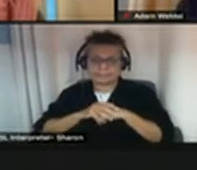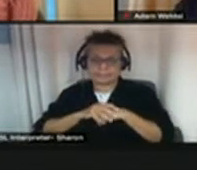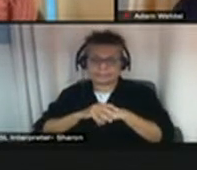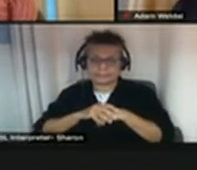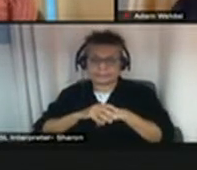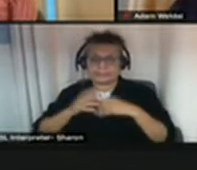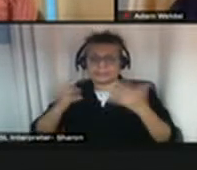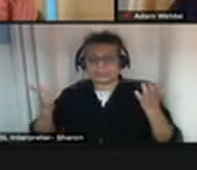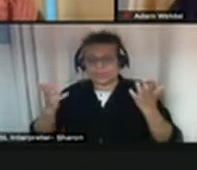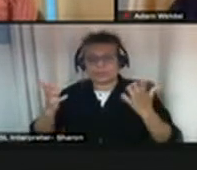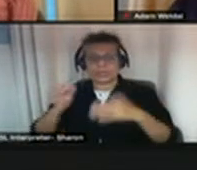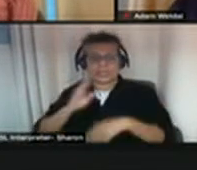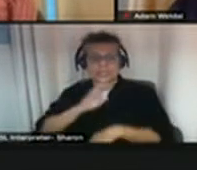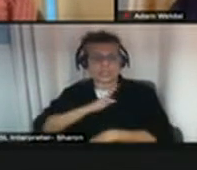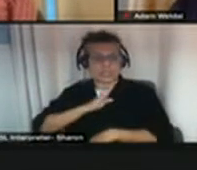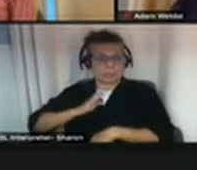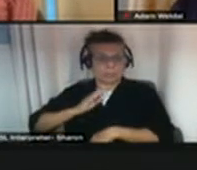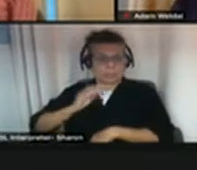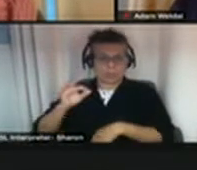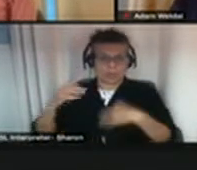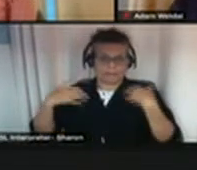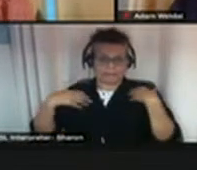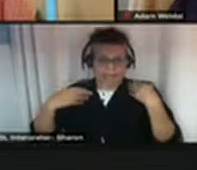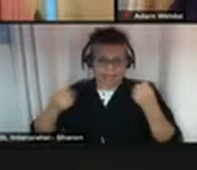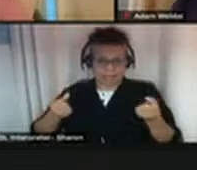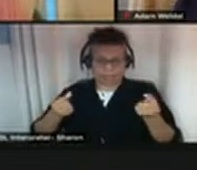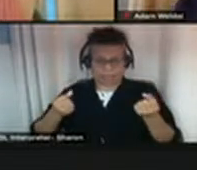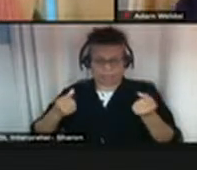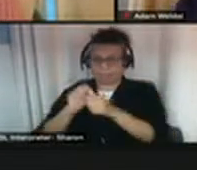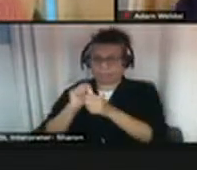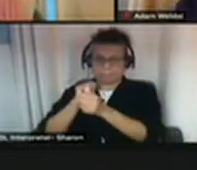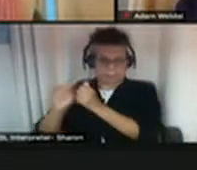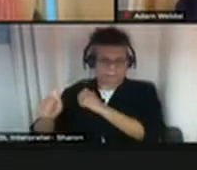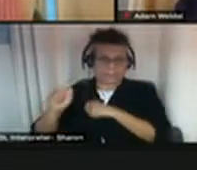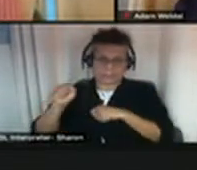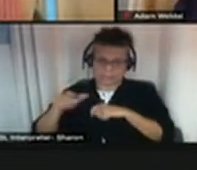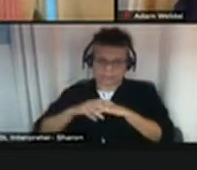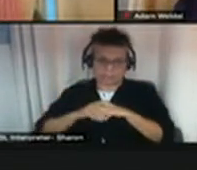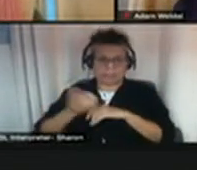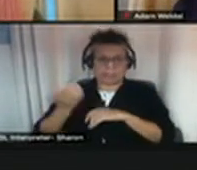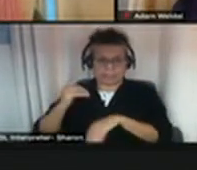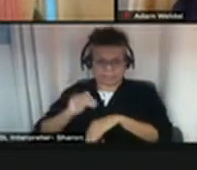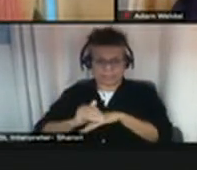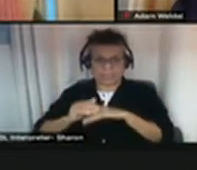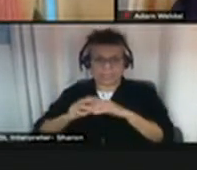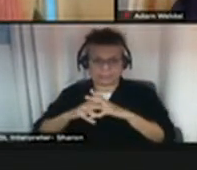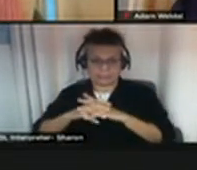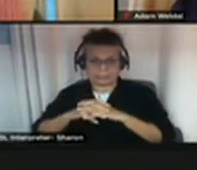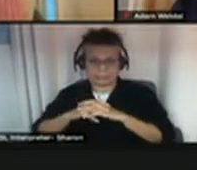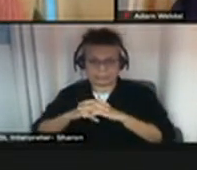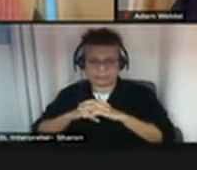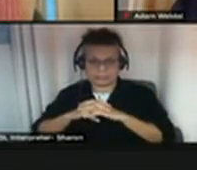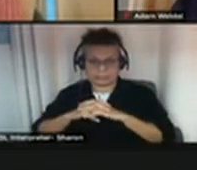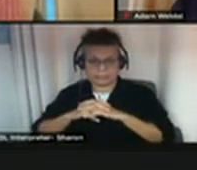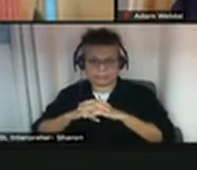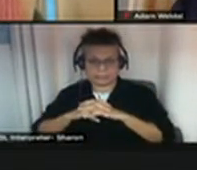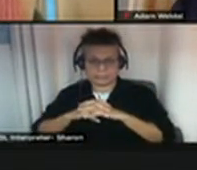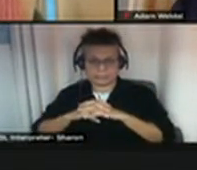So that was the Board of Health in a unanimous recommendation last night.